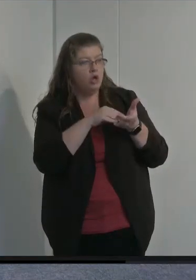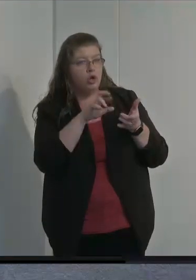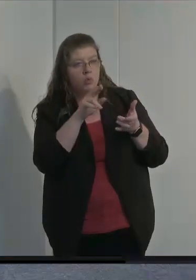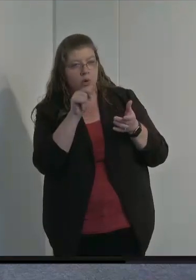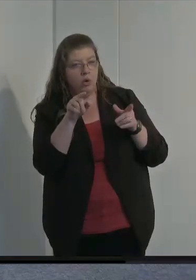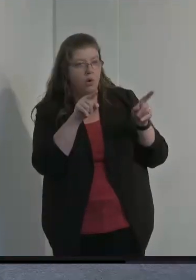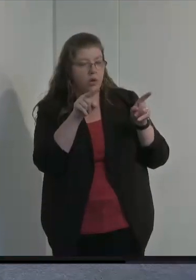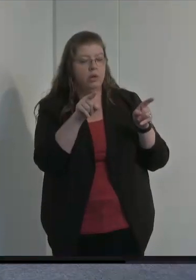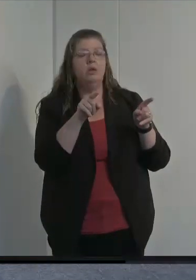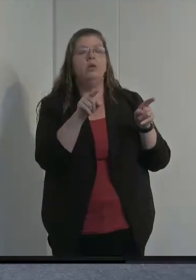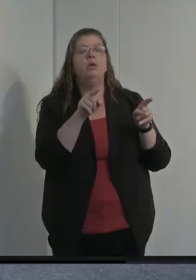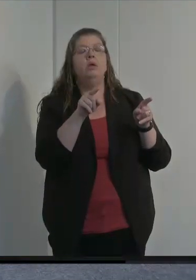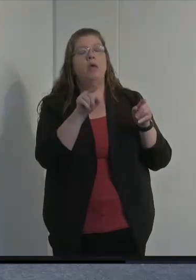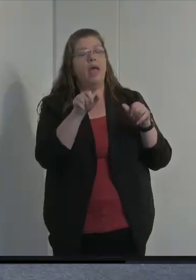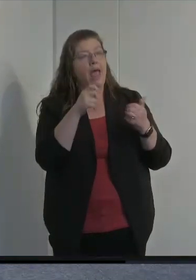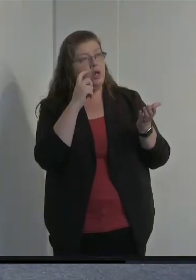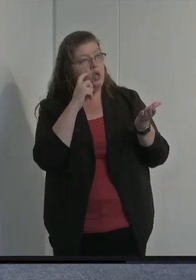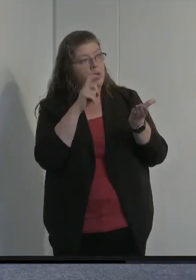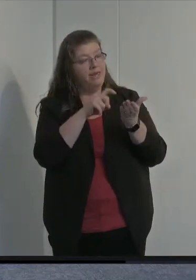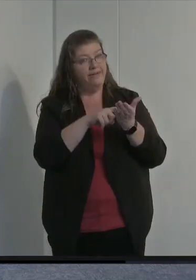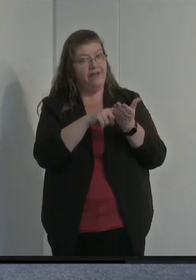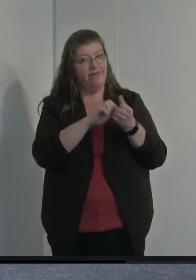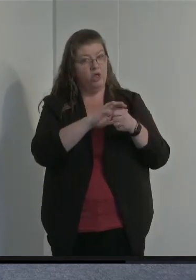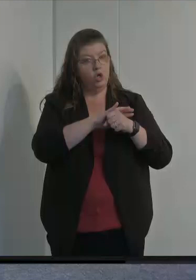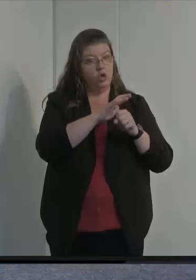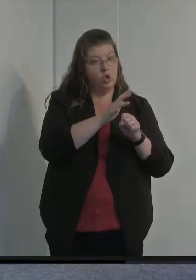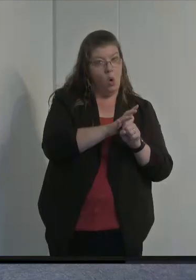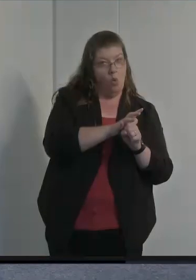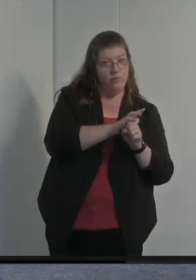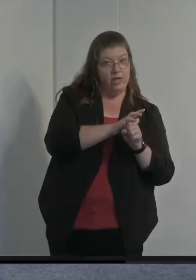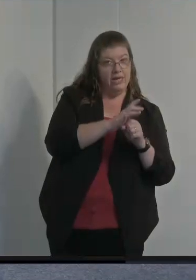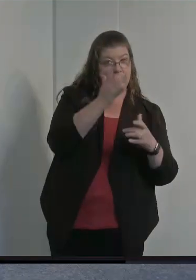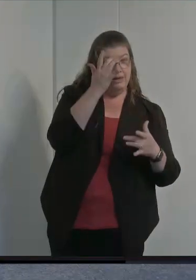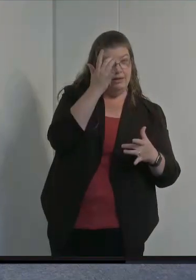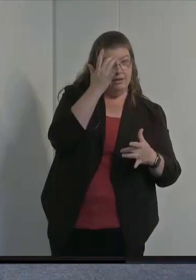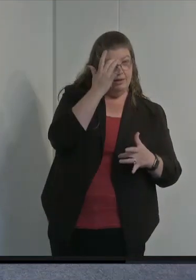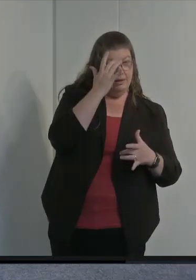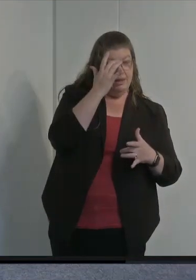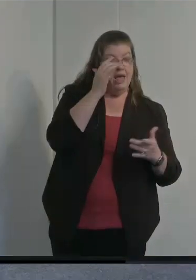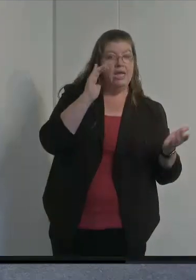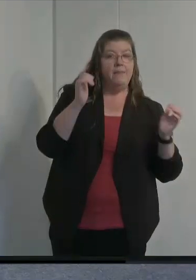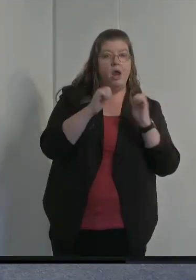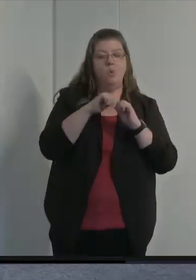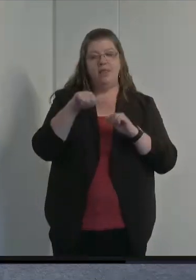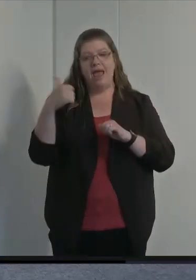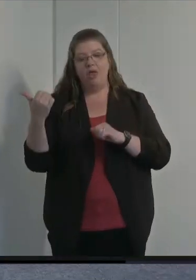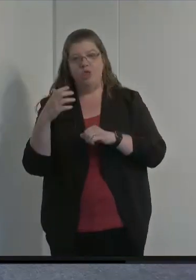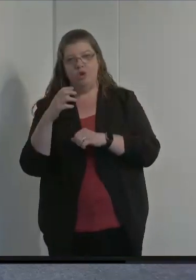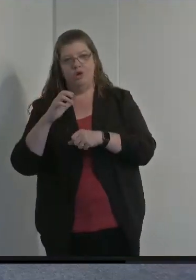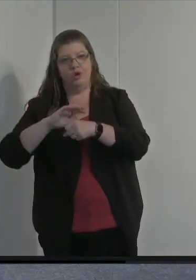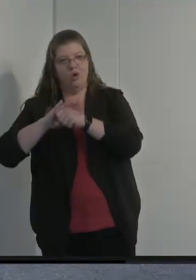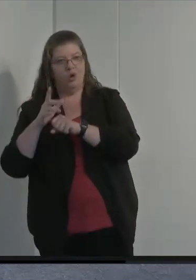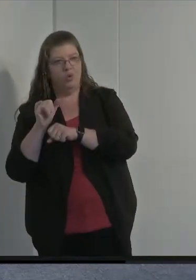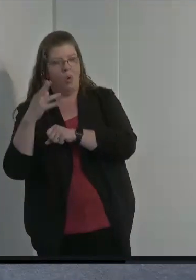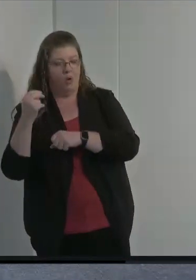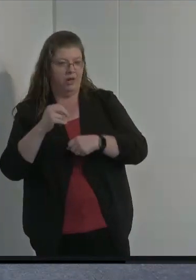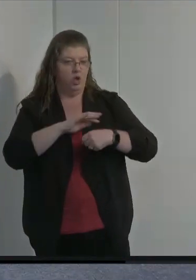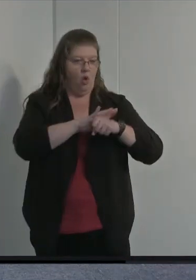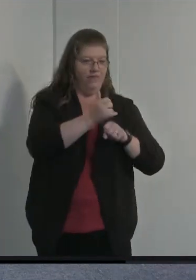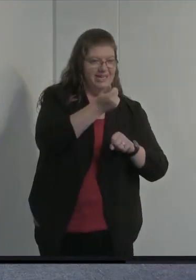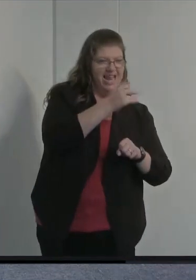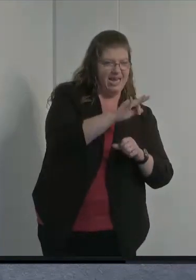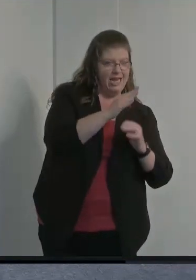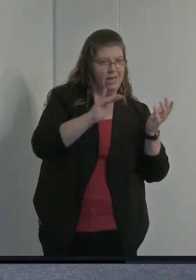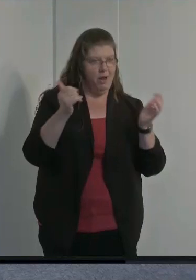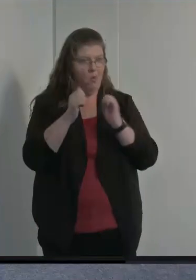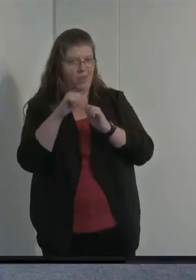do you identify the COVID-19 virus from the typical coronavirus cold? And do you have any oversight as county public